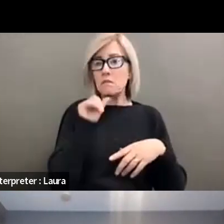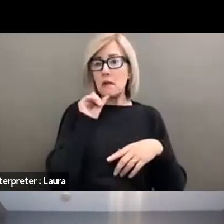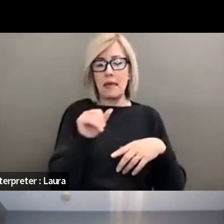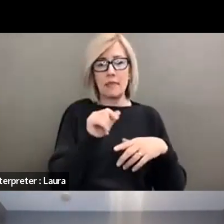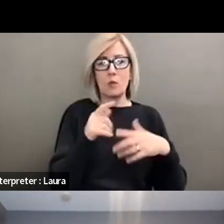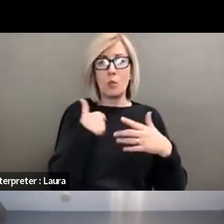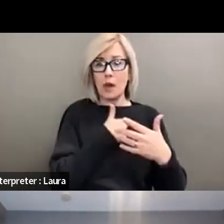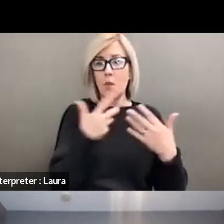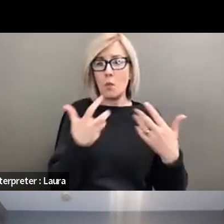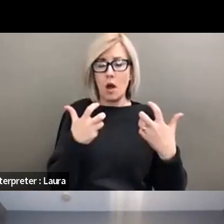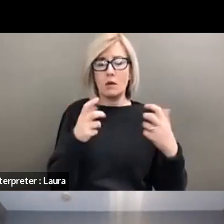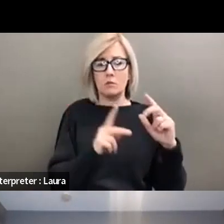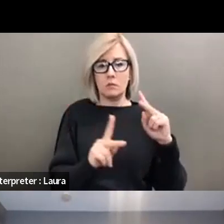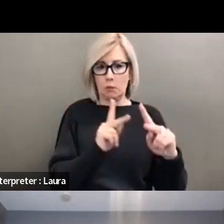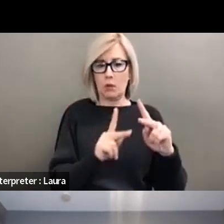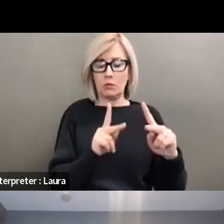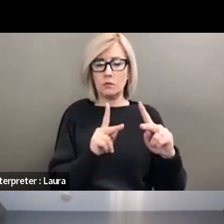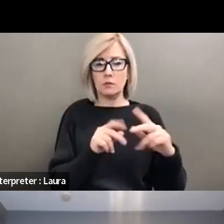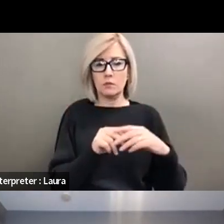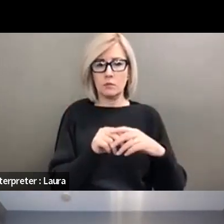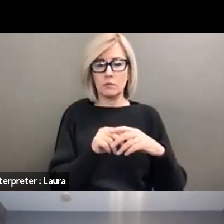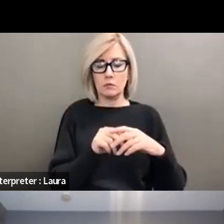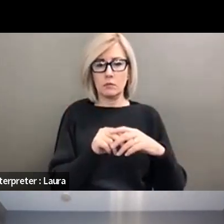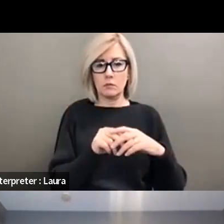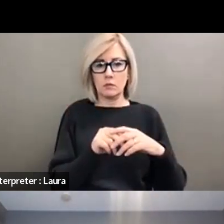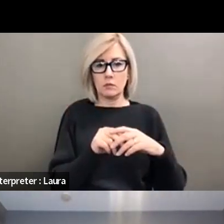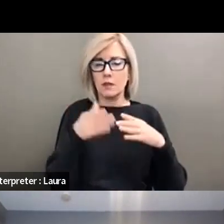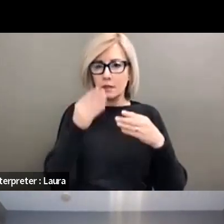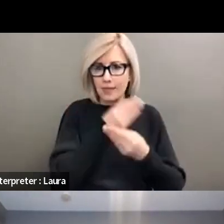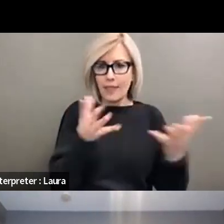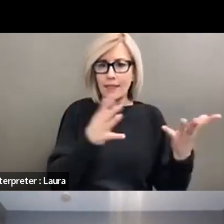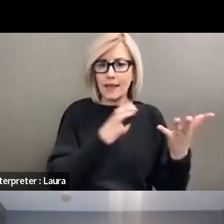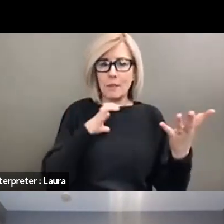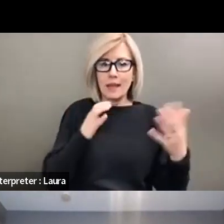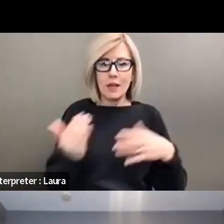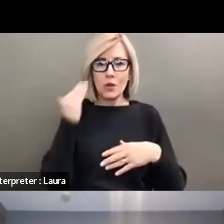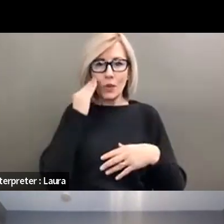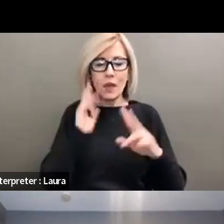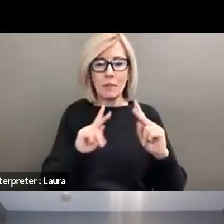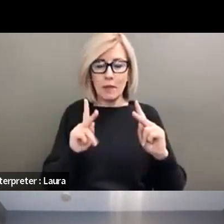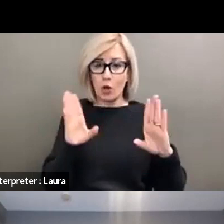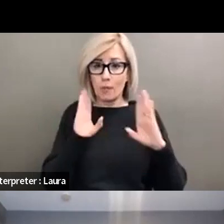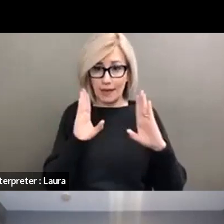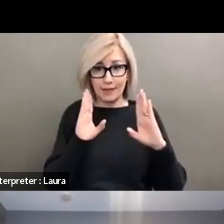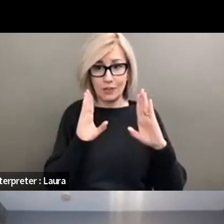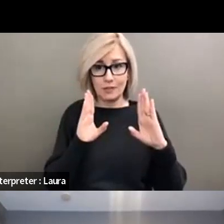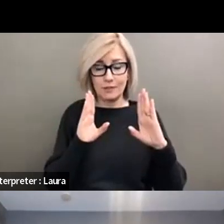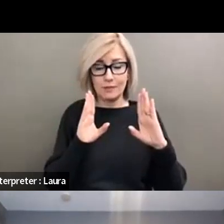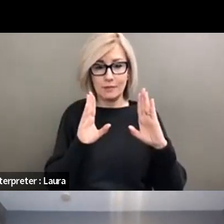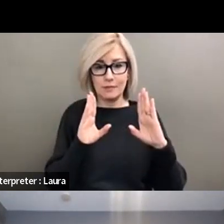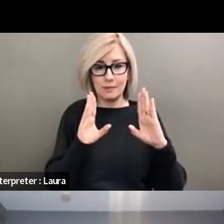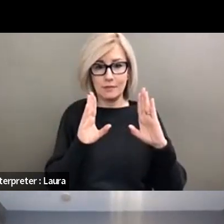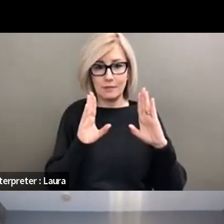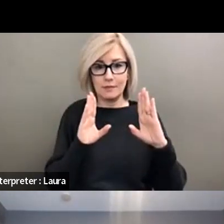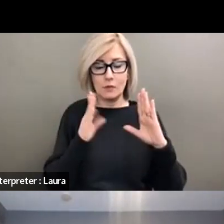we want some folks to let the committee know that people are paying attention to this. So